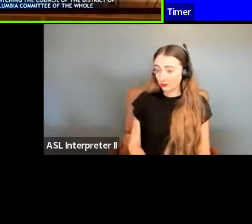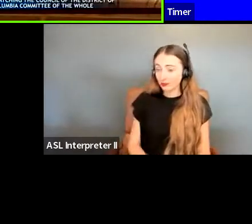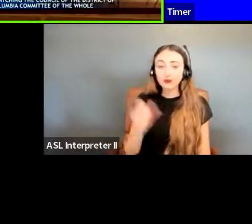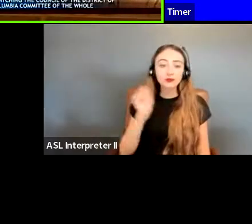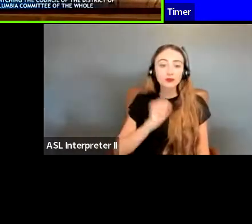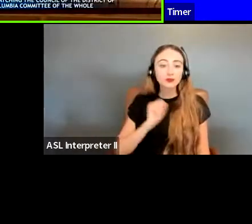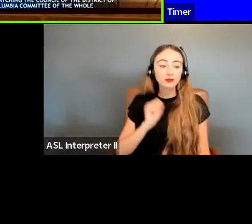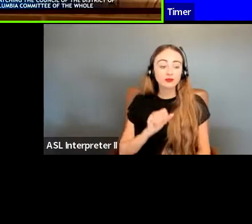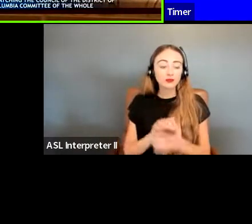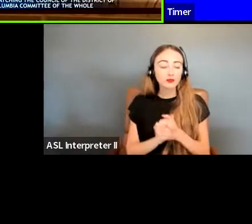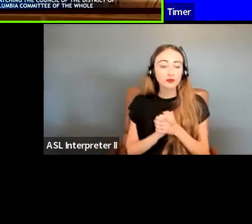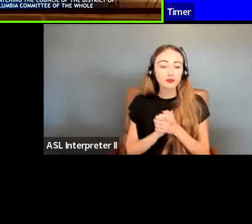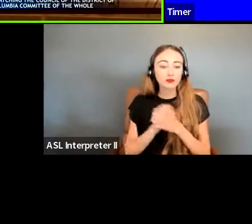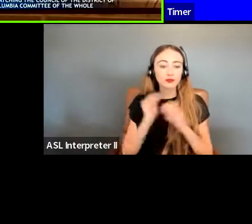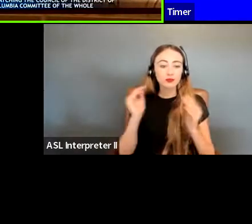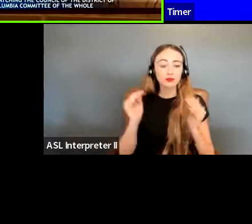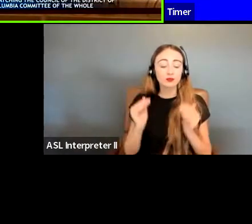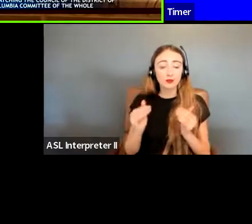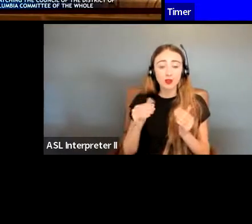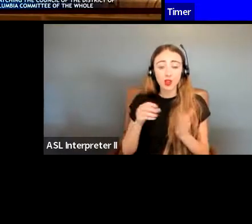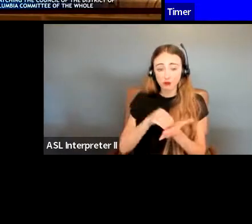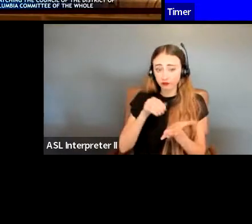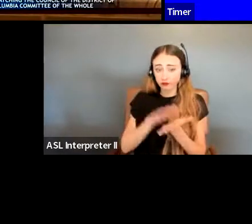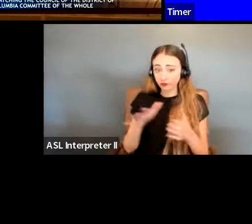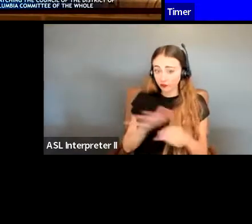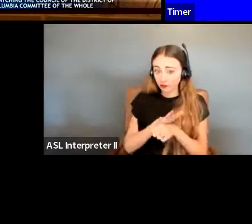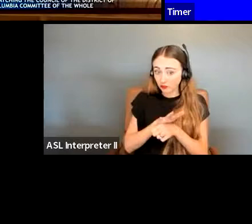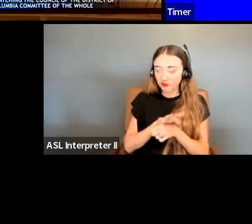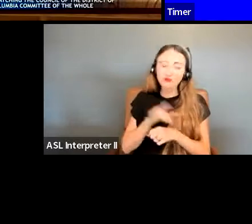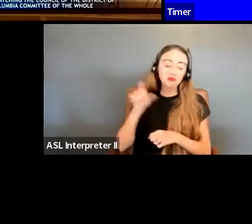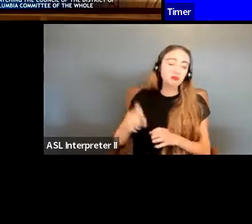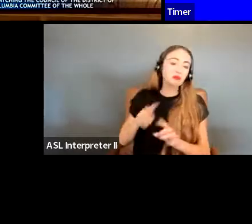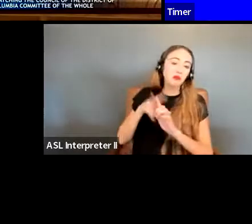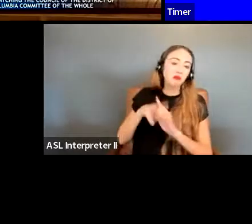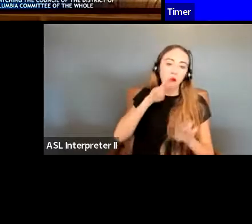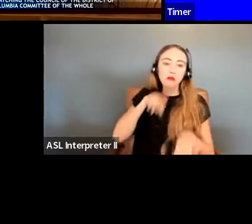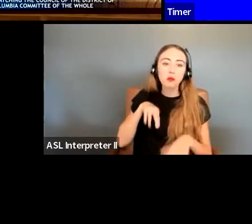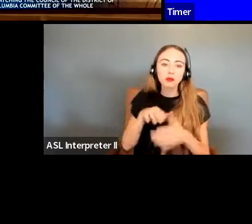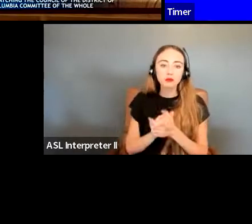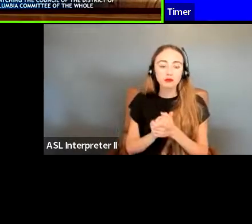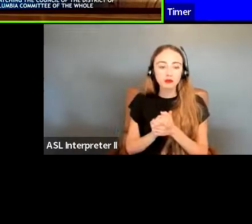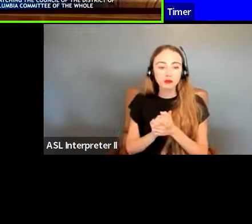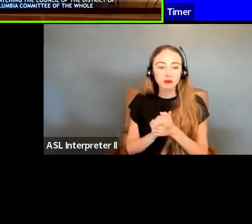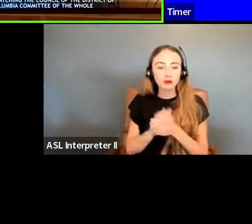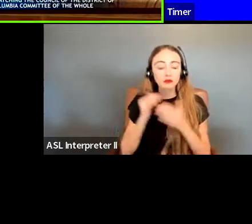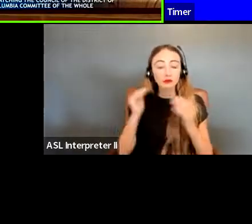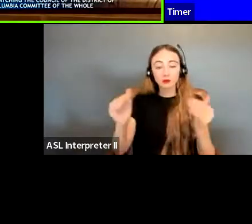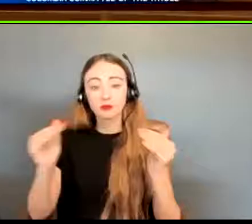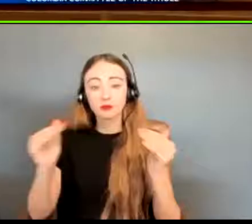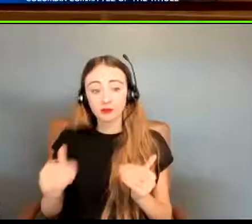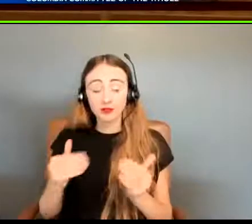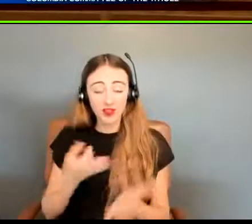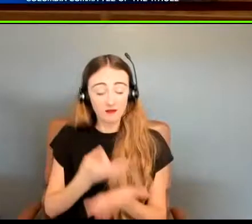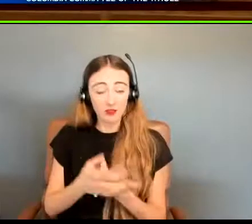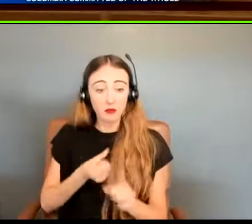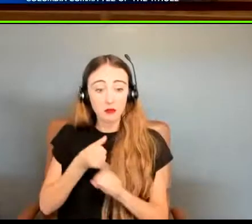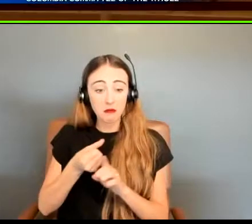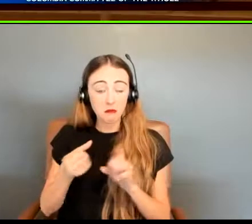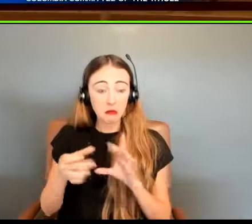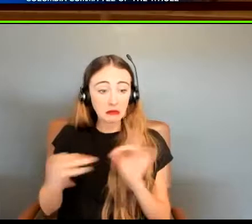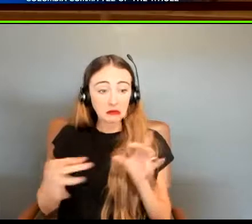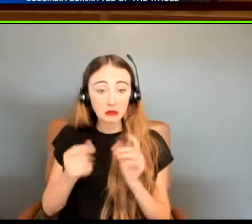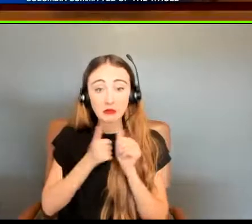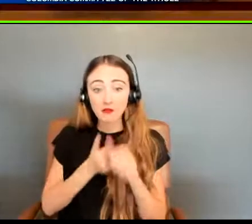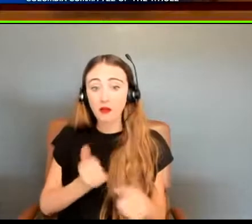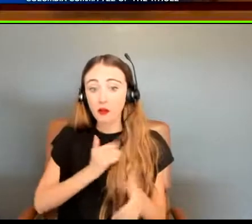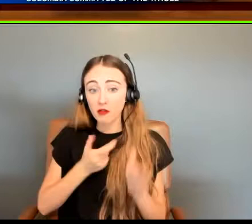it is. Madam Secretary, is the record complete? Once the report is filed. Mr. Deputy Budget Director, does the measure's fiscal impact statement comply with